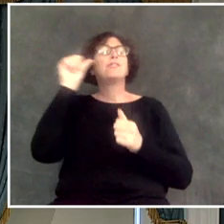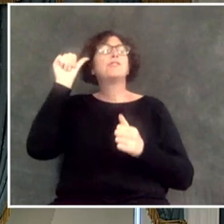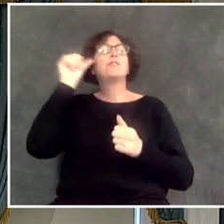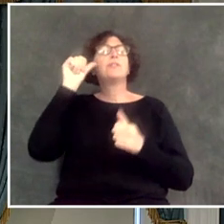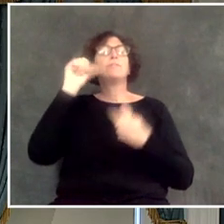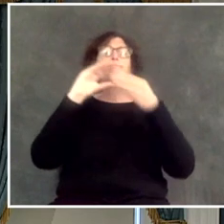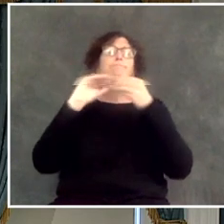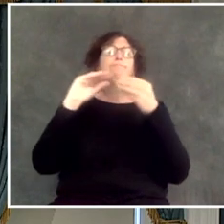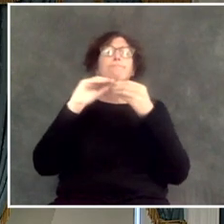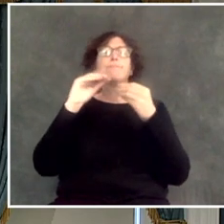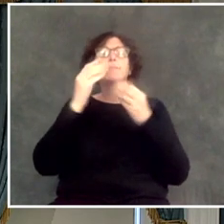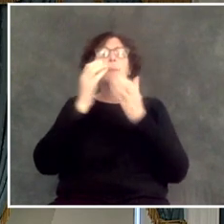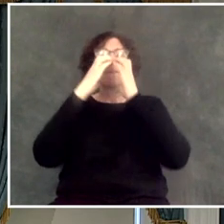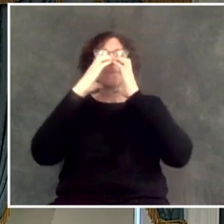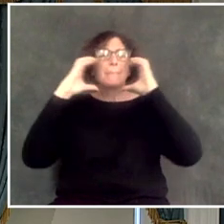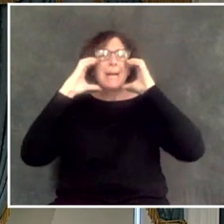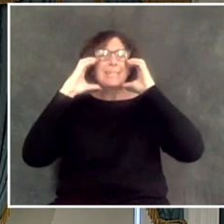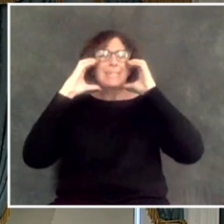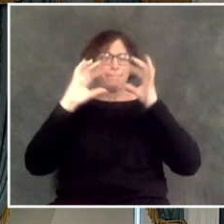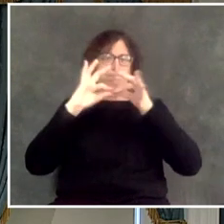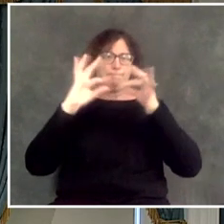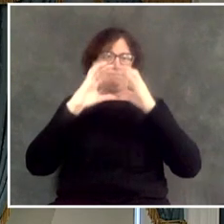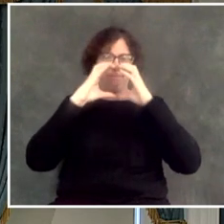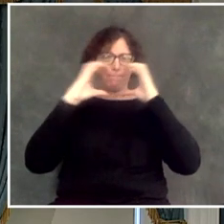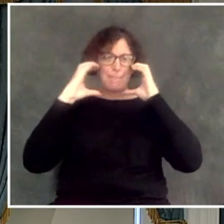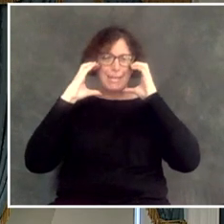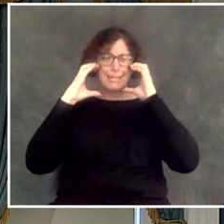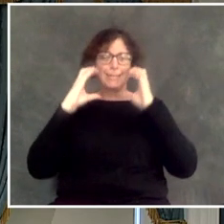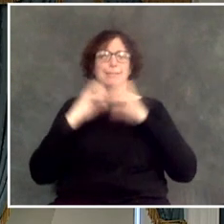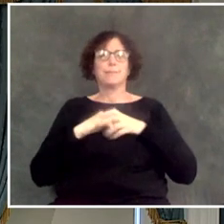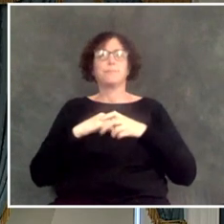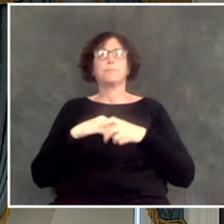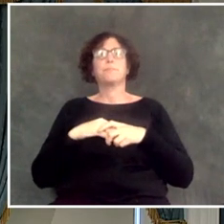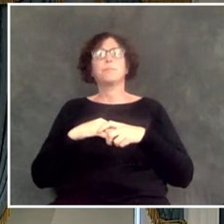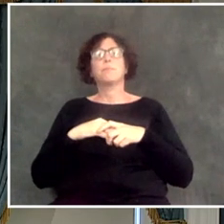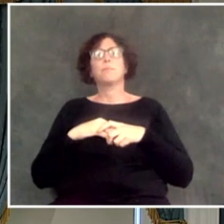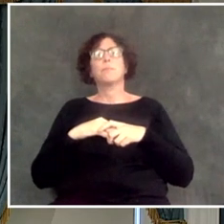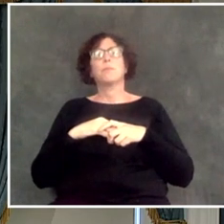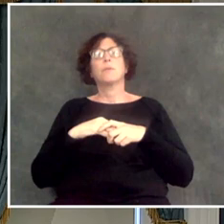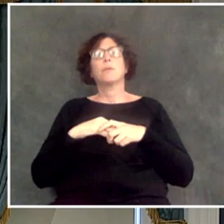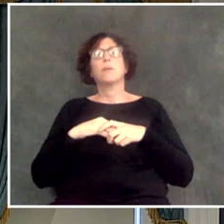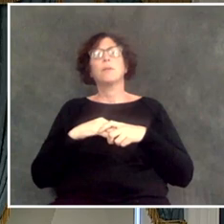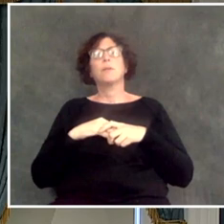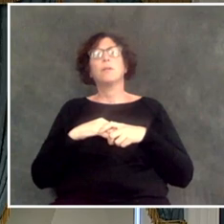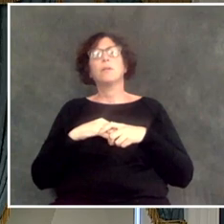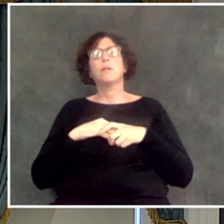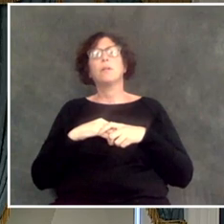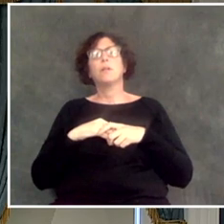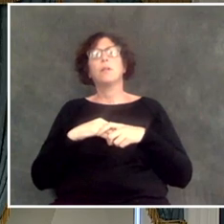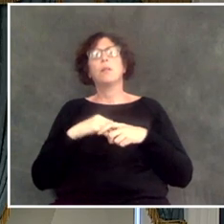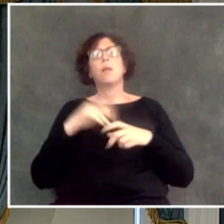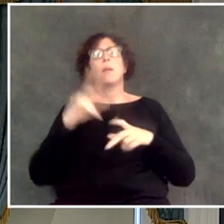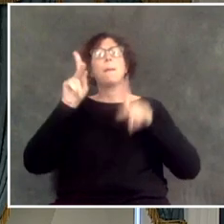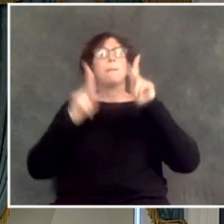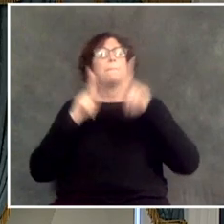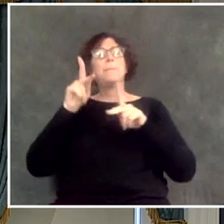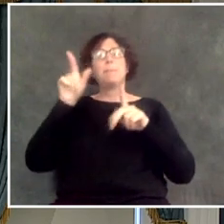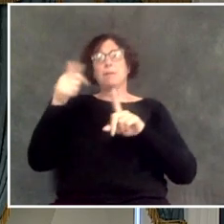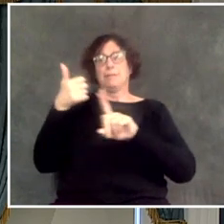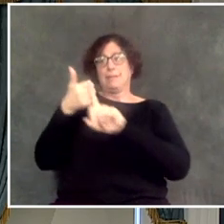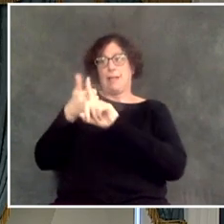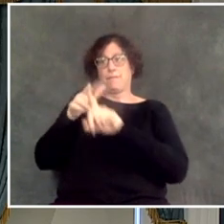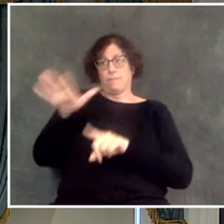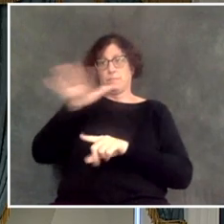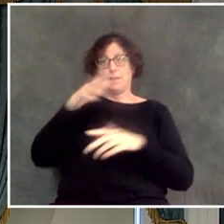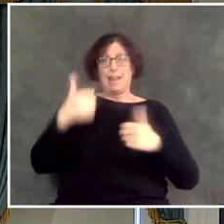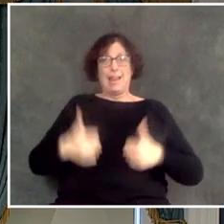city be providing workers and people in homeless shelters with the necessary equipment or masks?